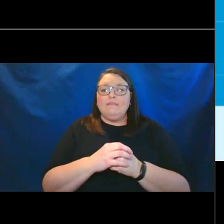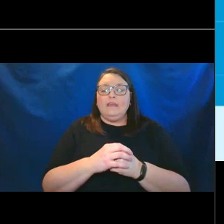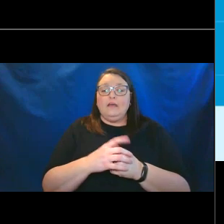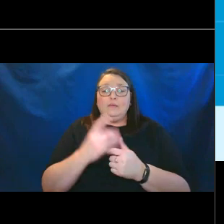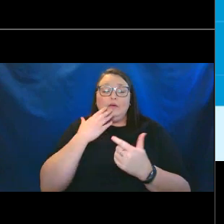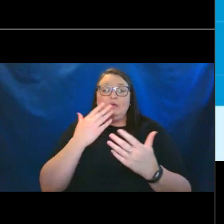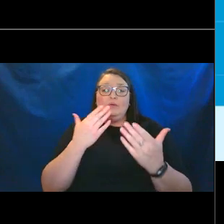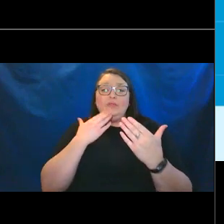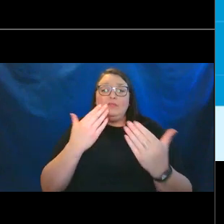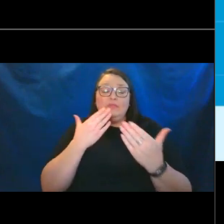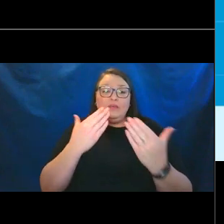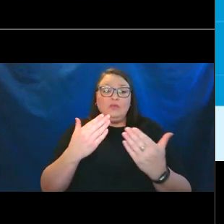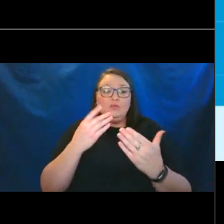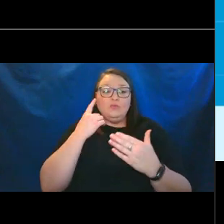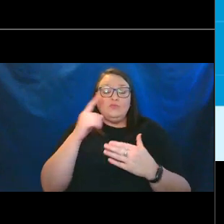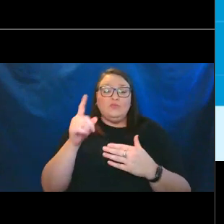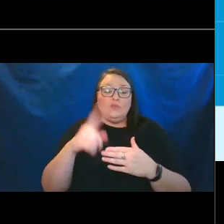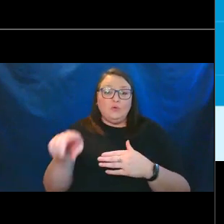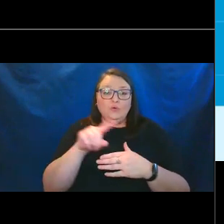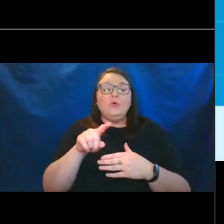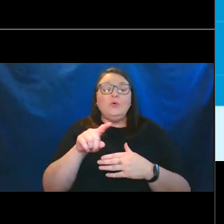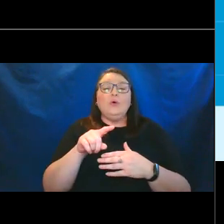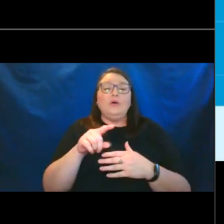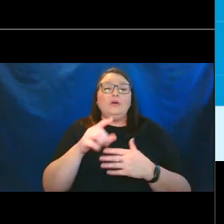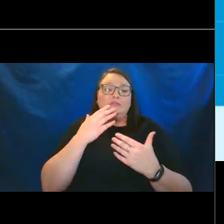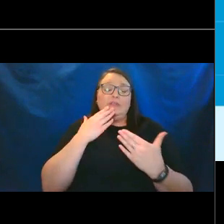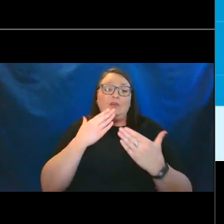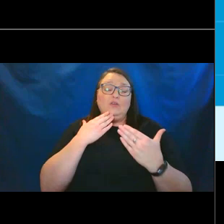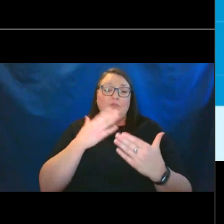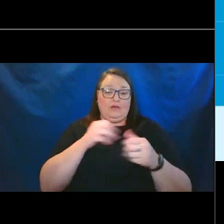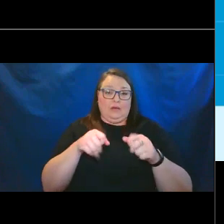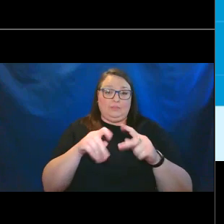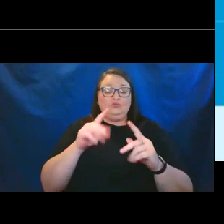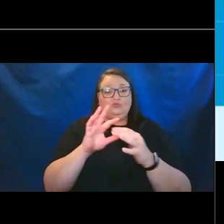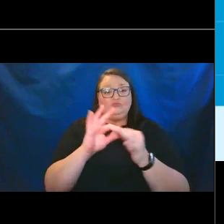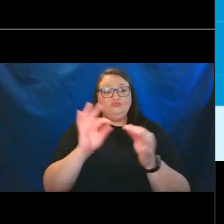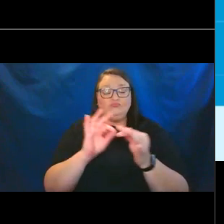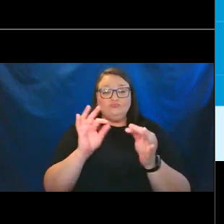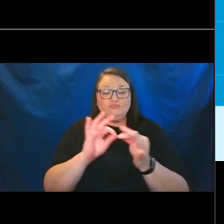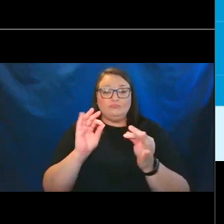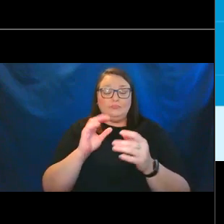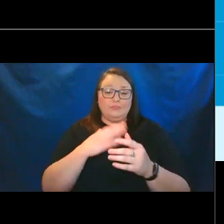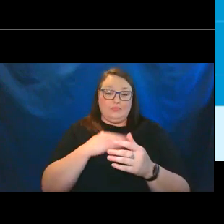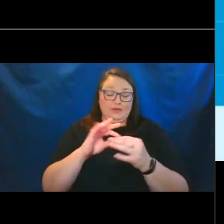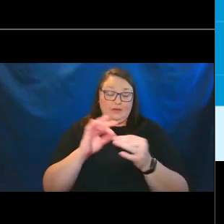for this opportunity to share these thoughts. And with that, I'll turn it back over to Dr. Pinnock.